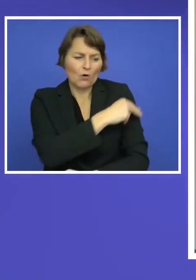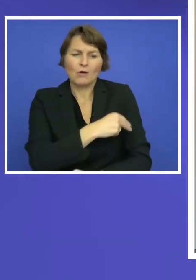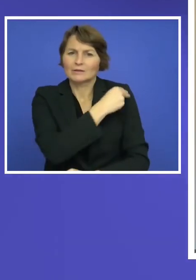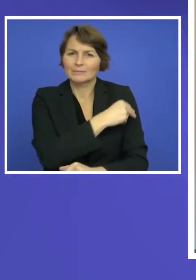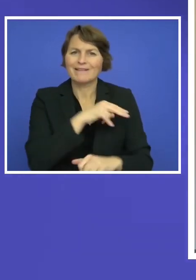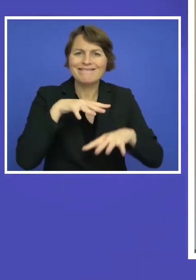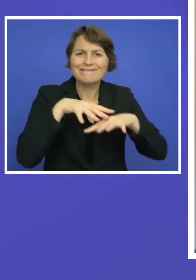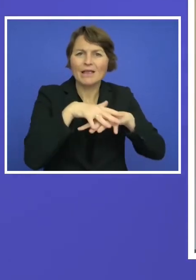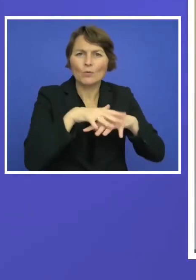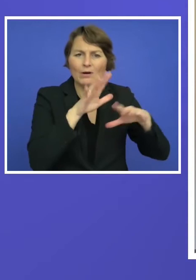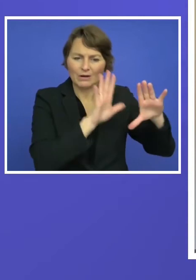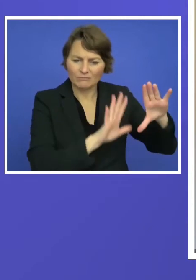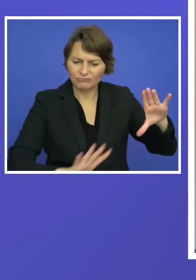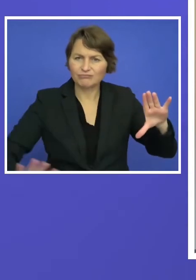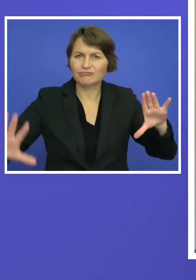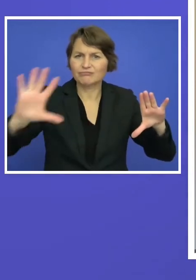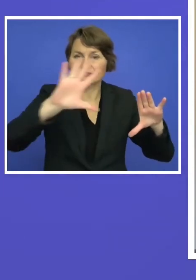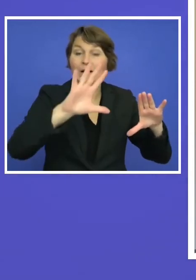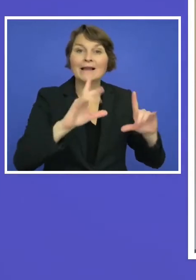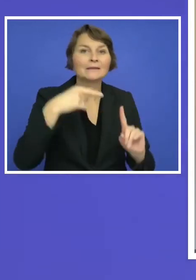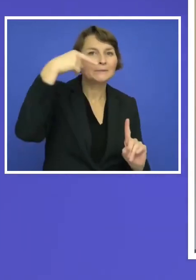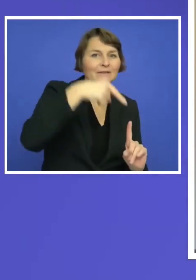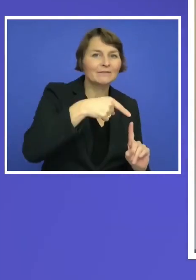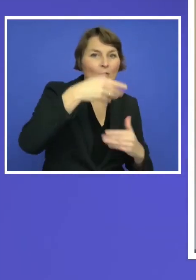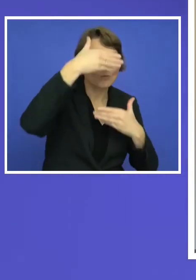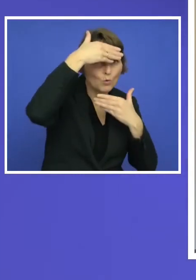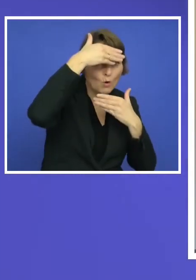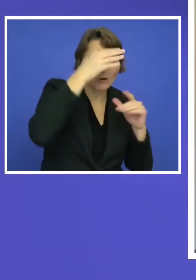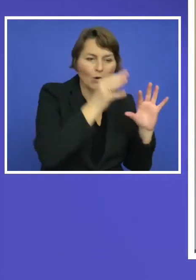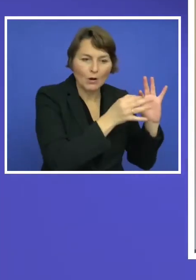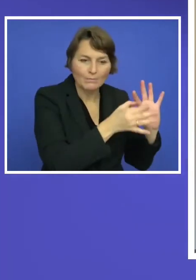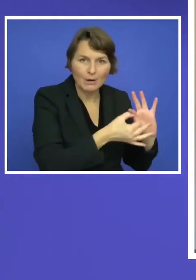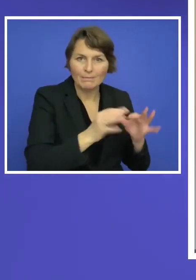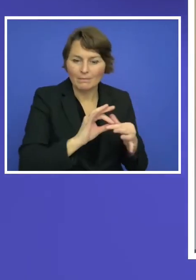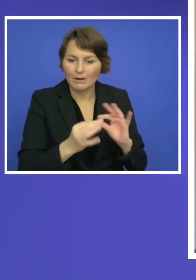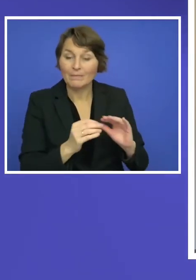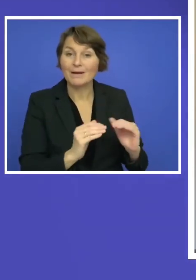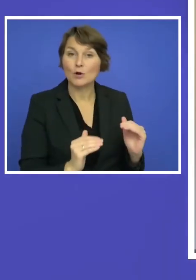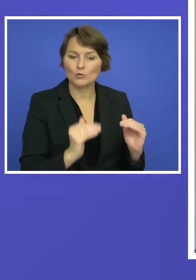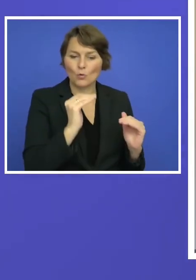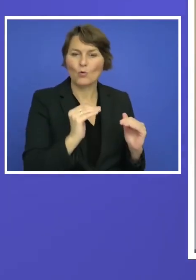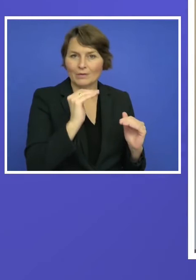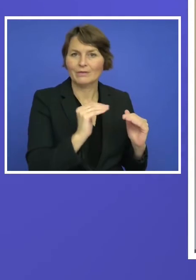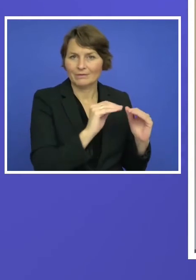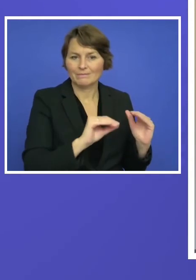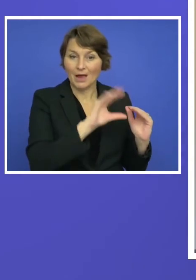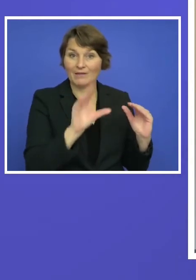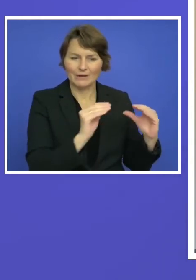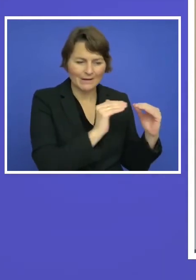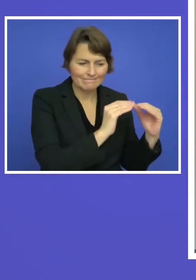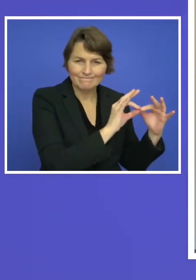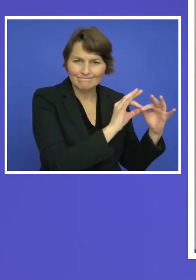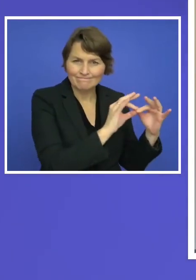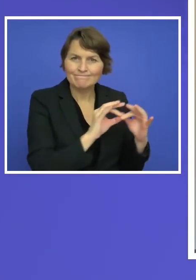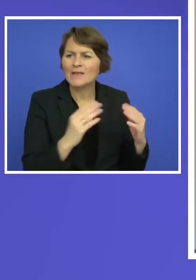particular Morocco and other countries, Northern Africa, to develop training programs for